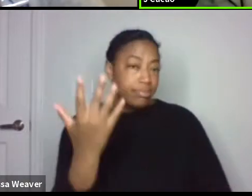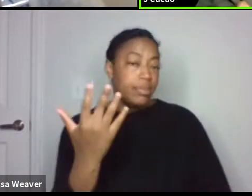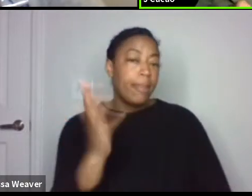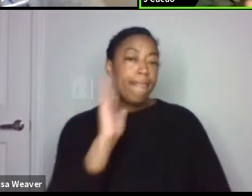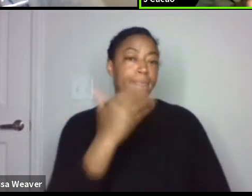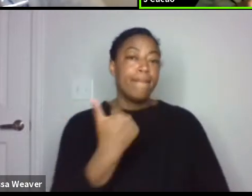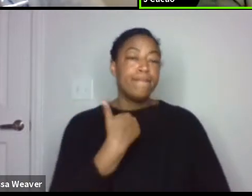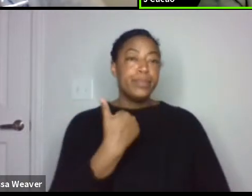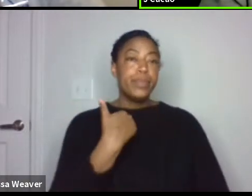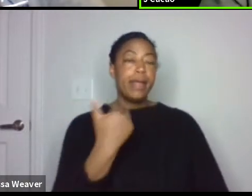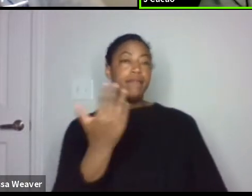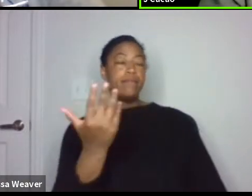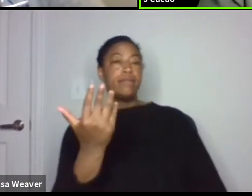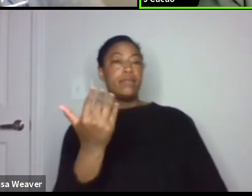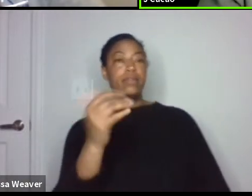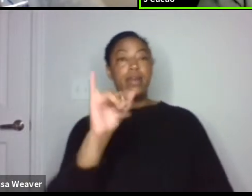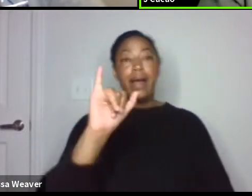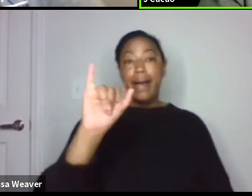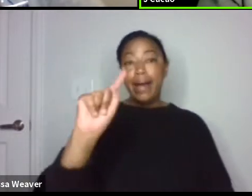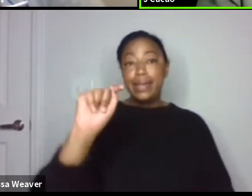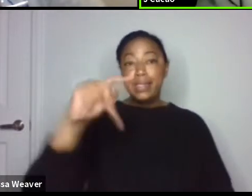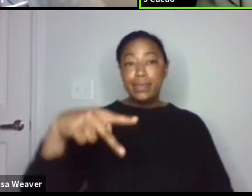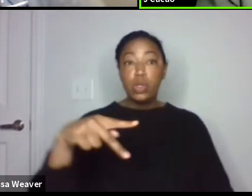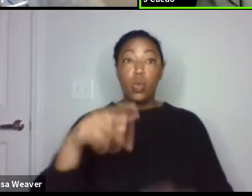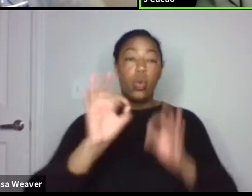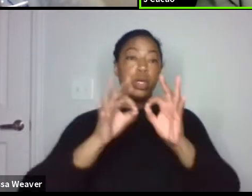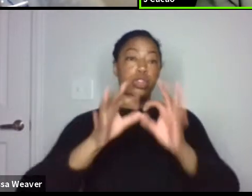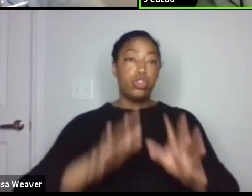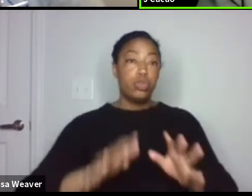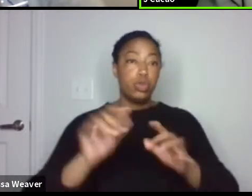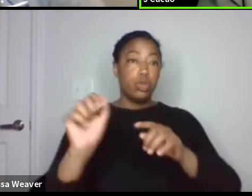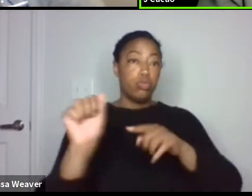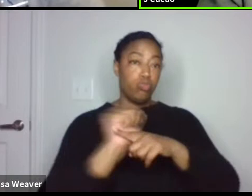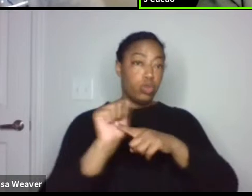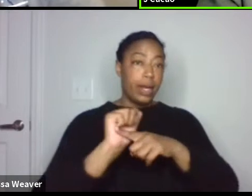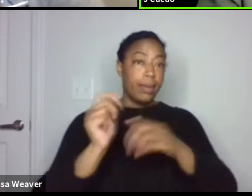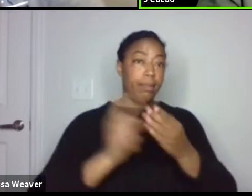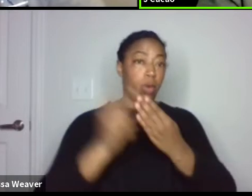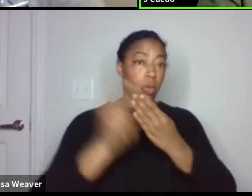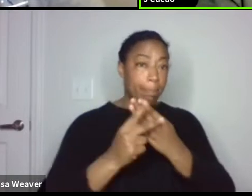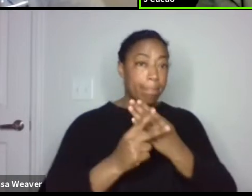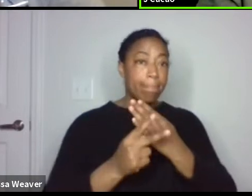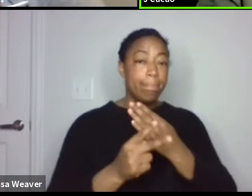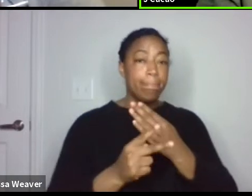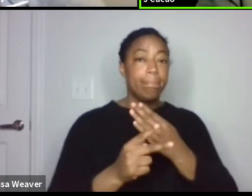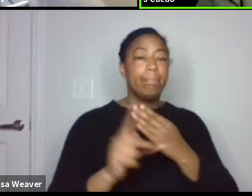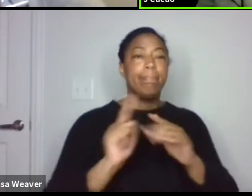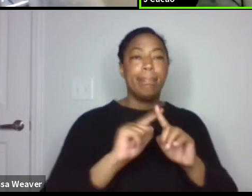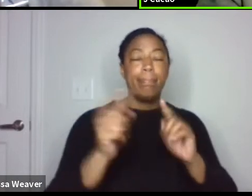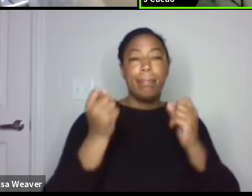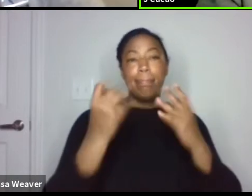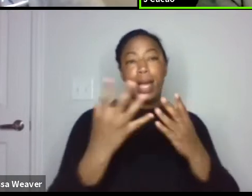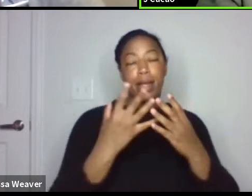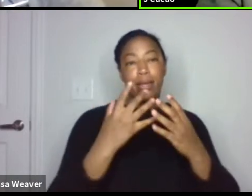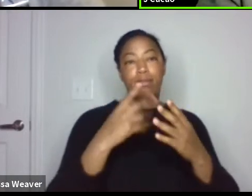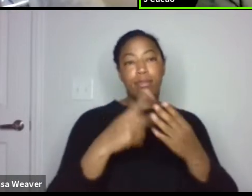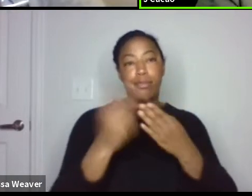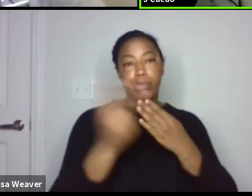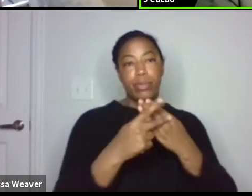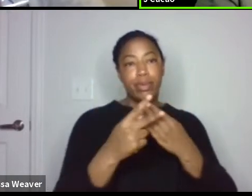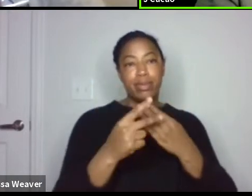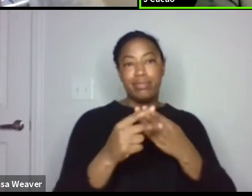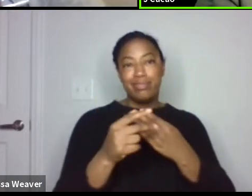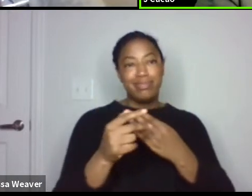have ITPs or interpreter training programs, but a lot of those programs